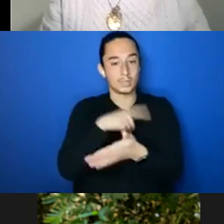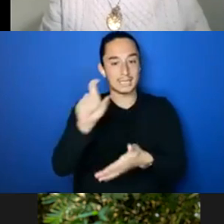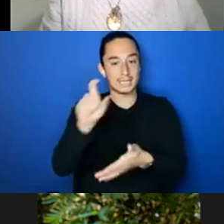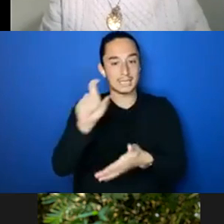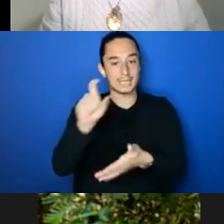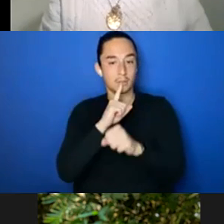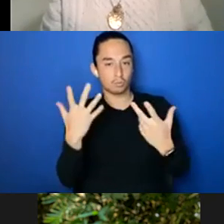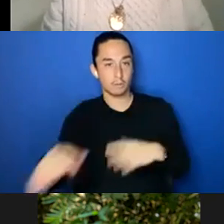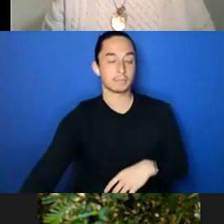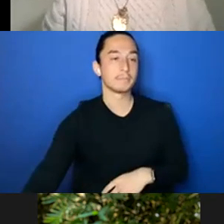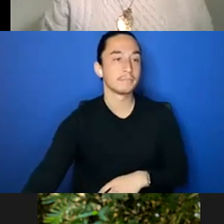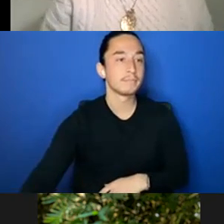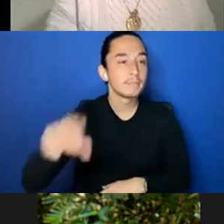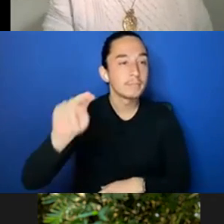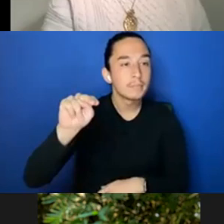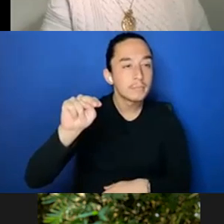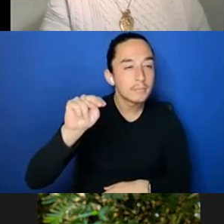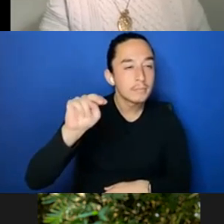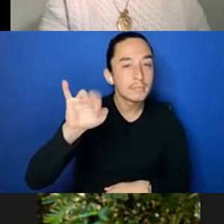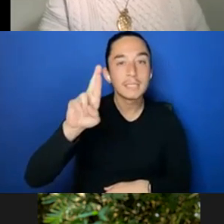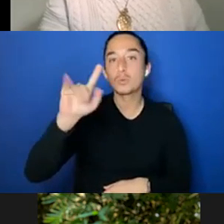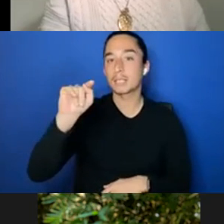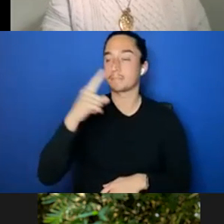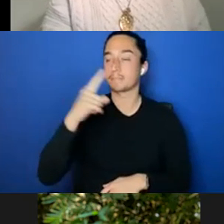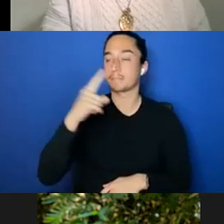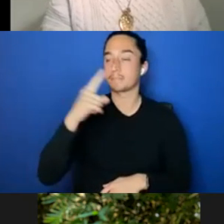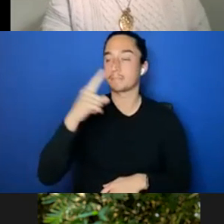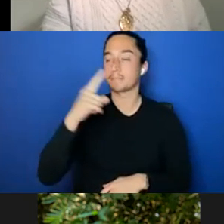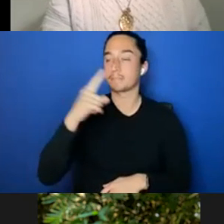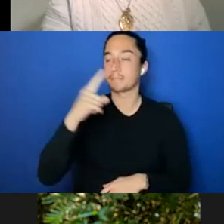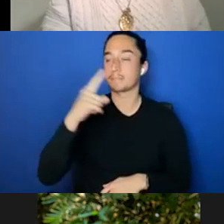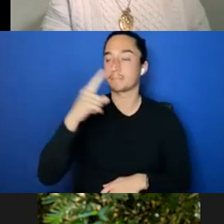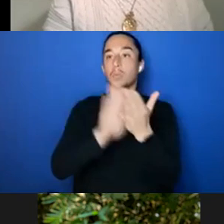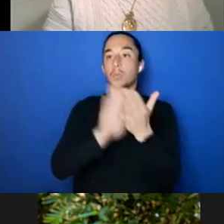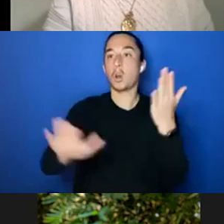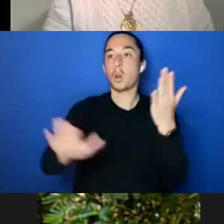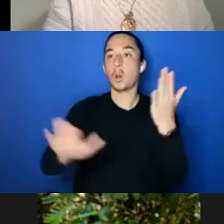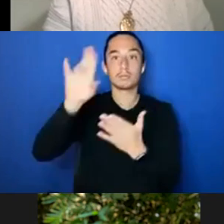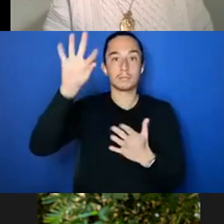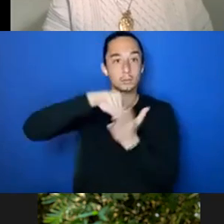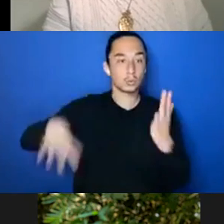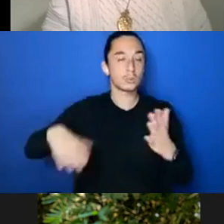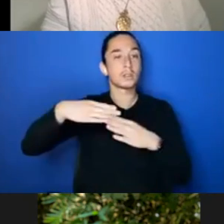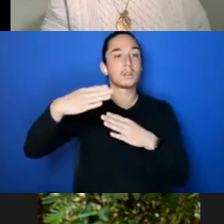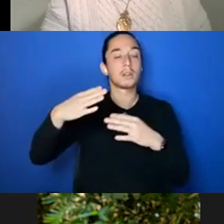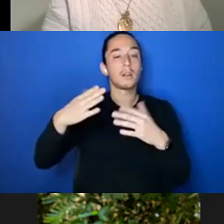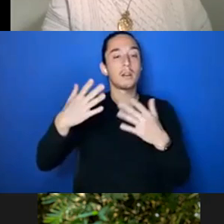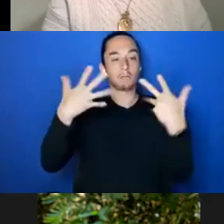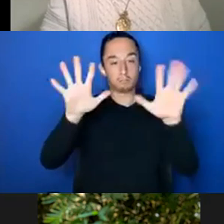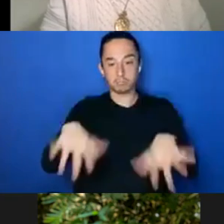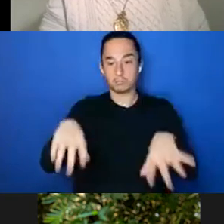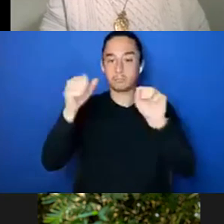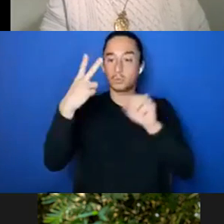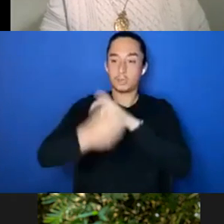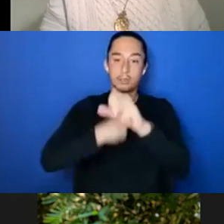So according to the colleges and universities, as long as students complete 2 years of